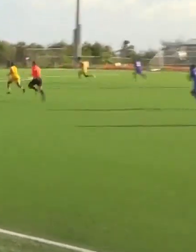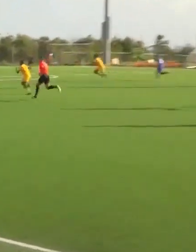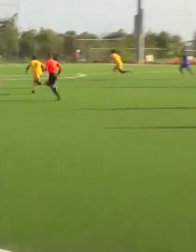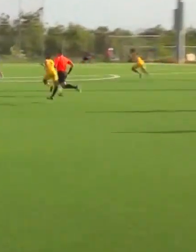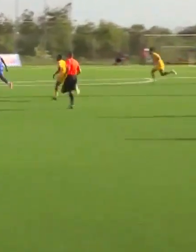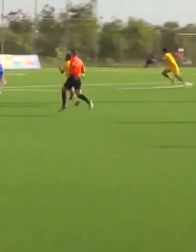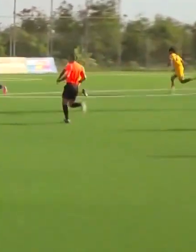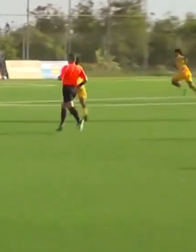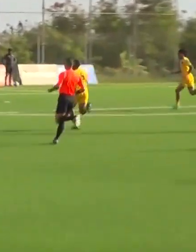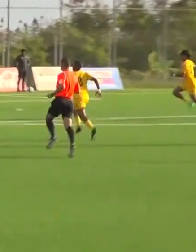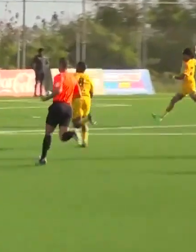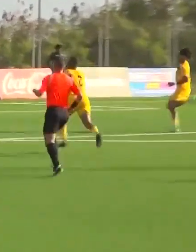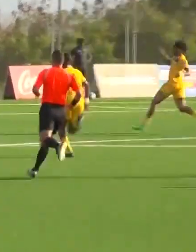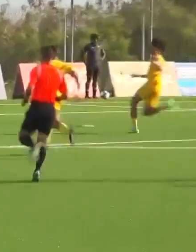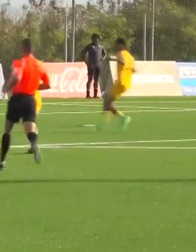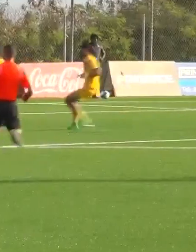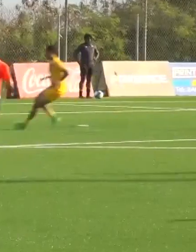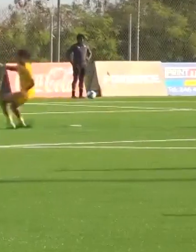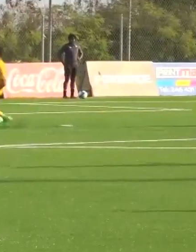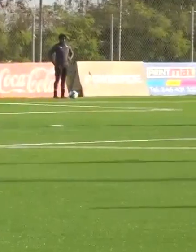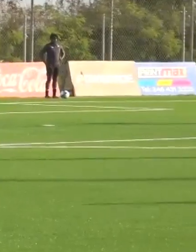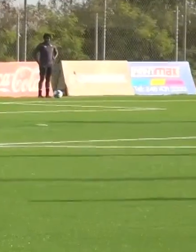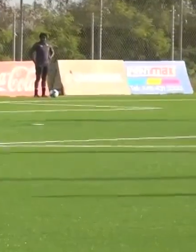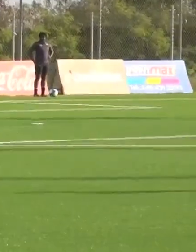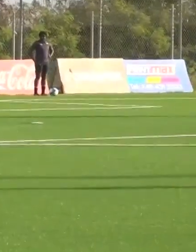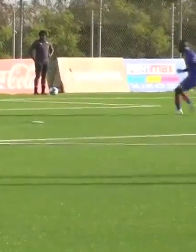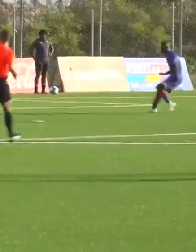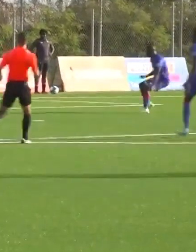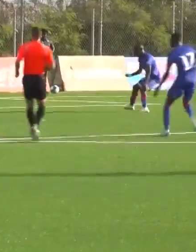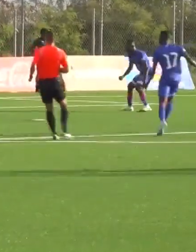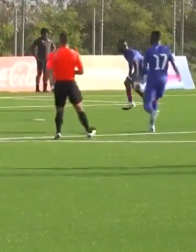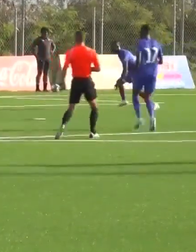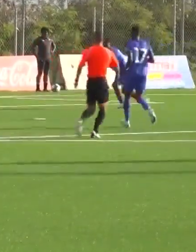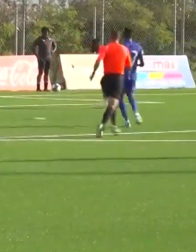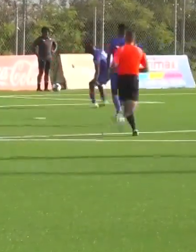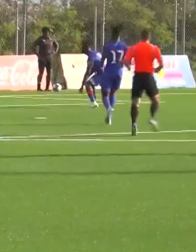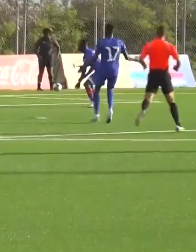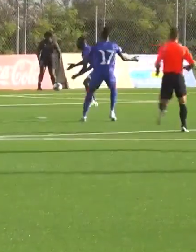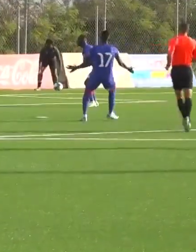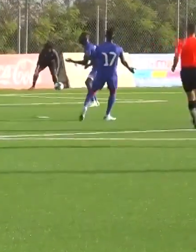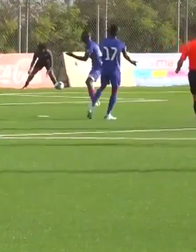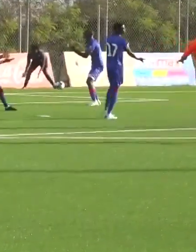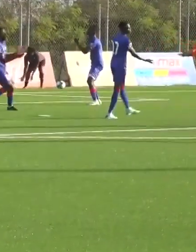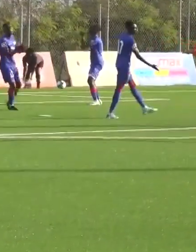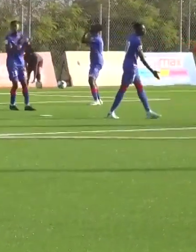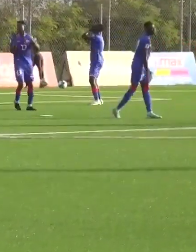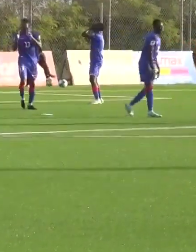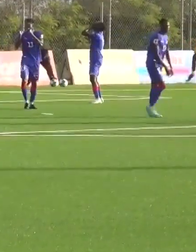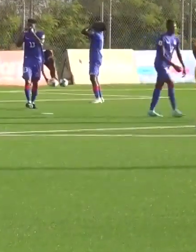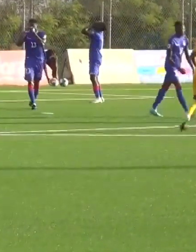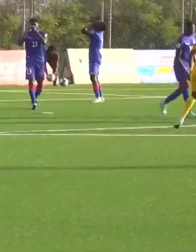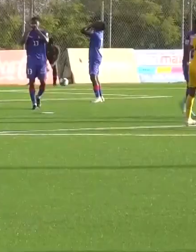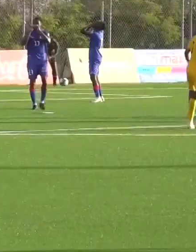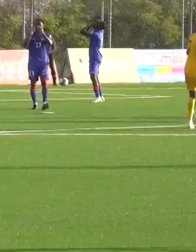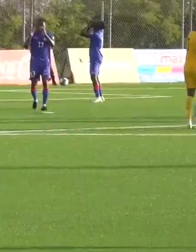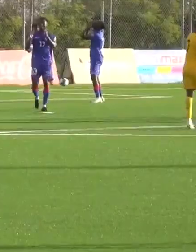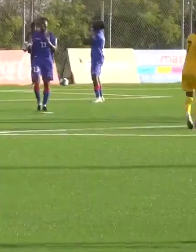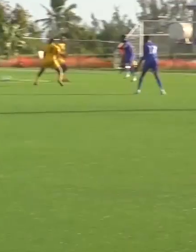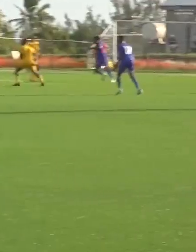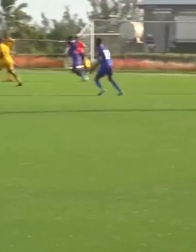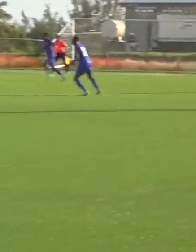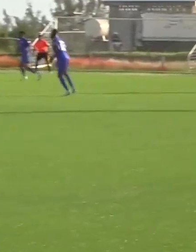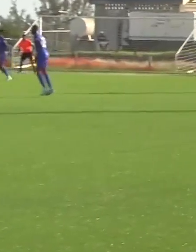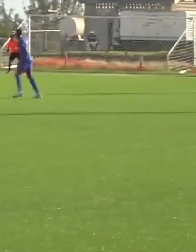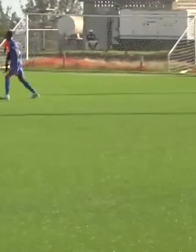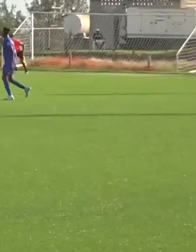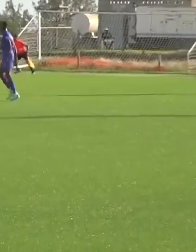action. Barbados in yellow up against the mighty Haiti, who almost opened the scoring here. The Trident saved by the